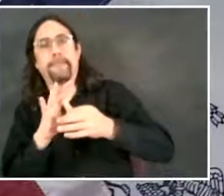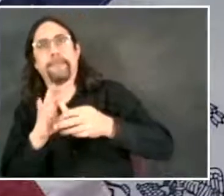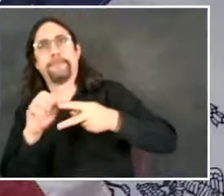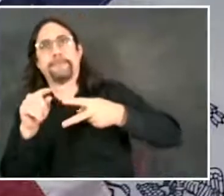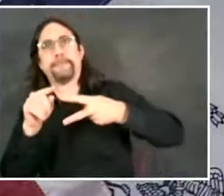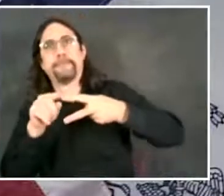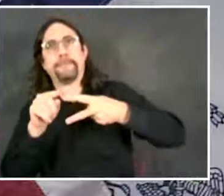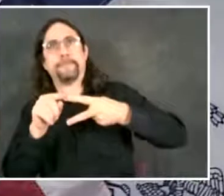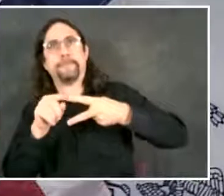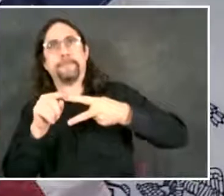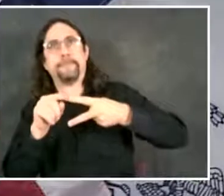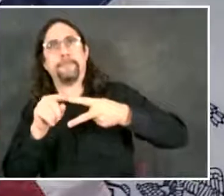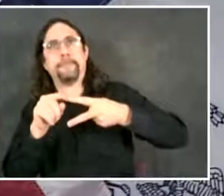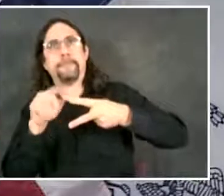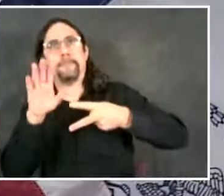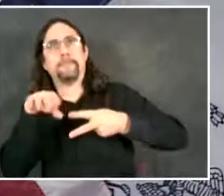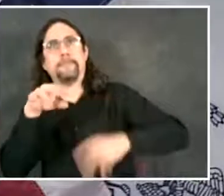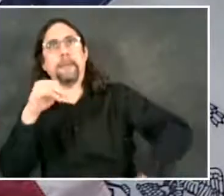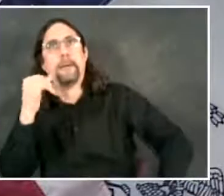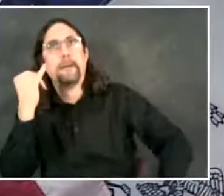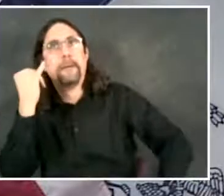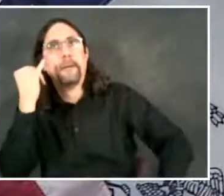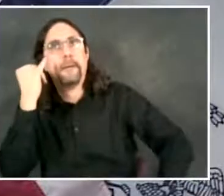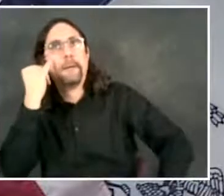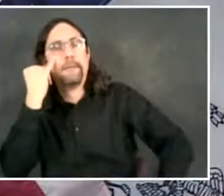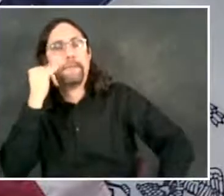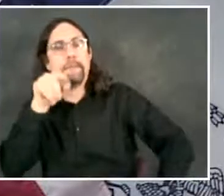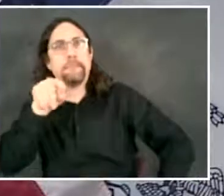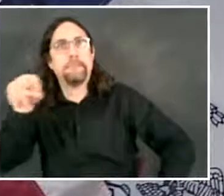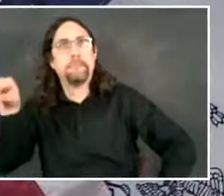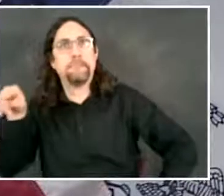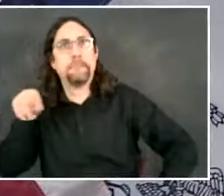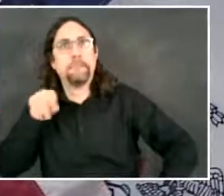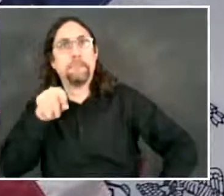on Shabbos, who would not necessarily know.